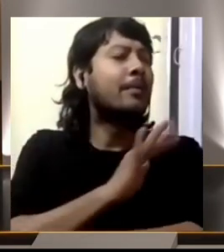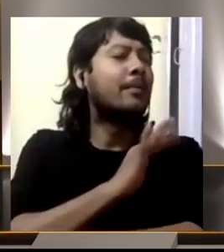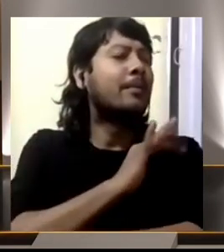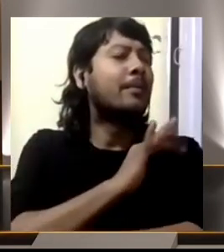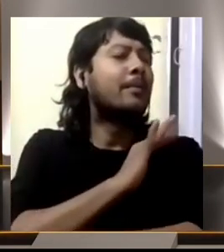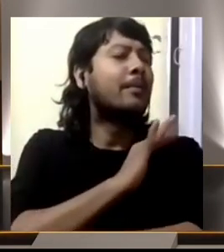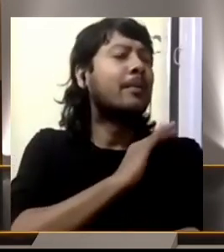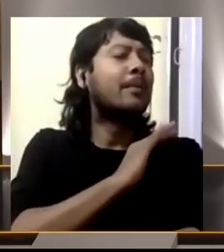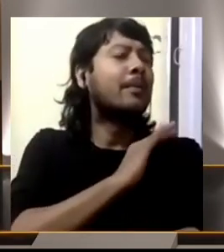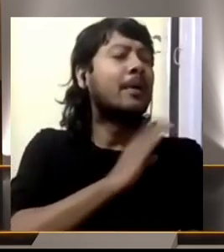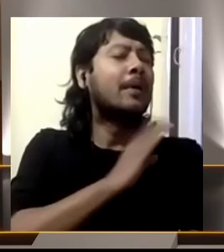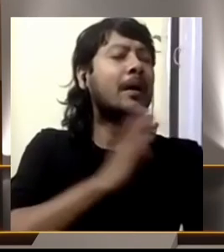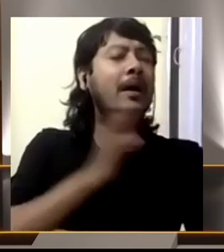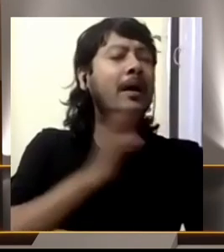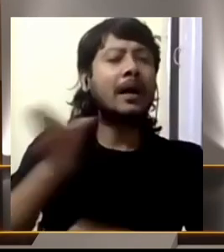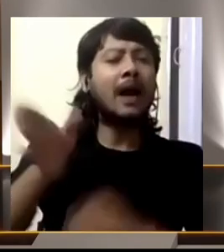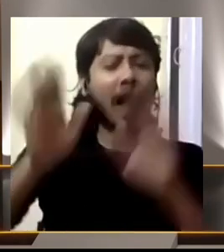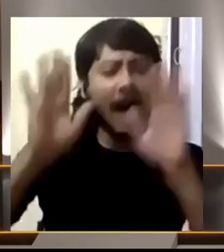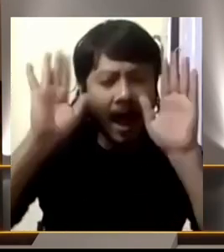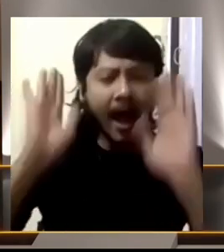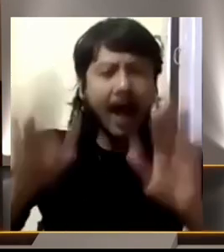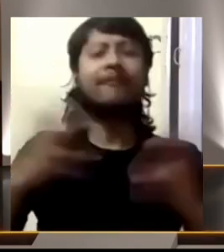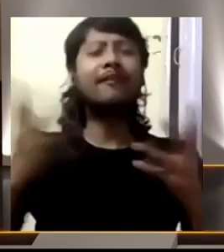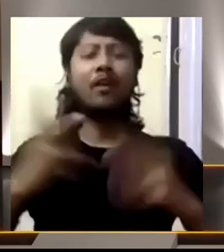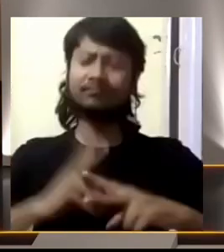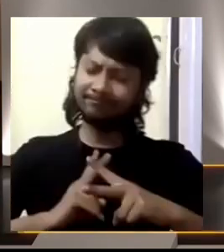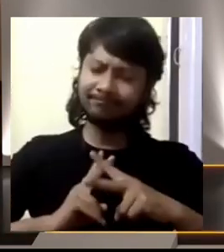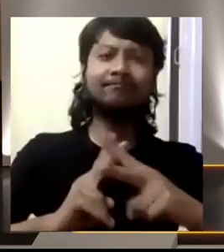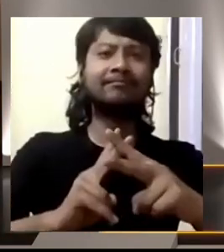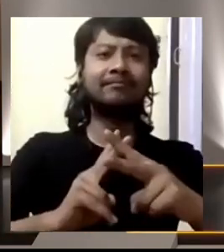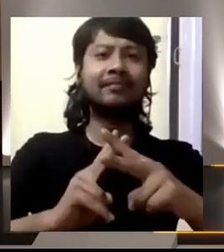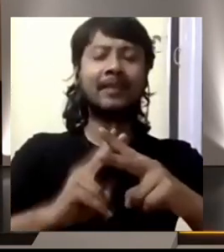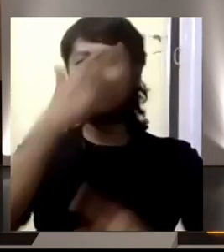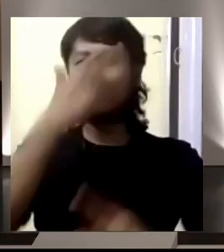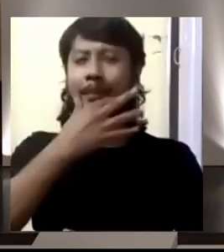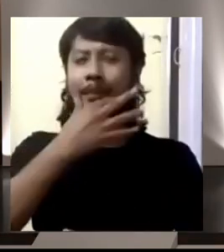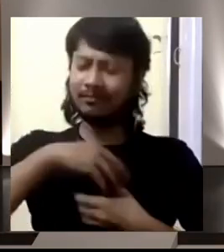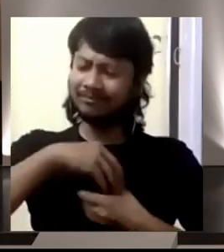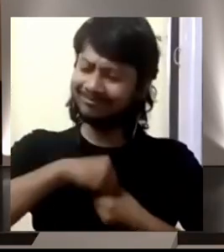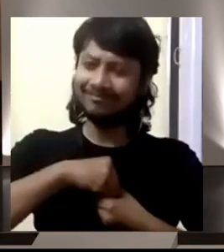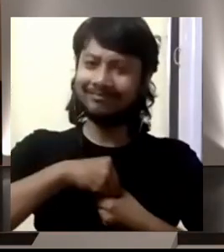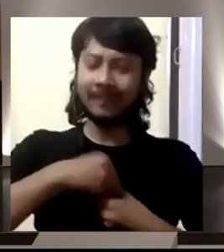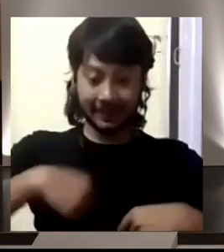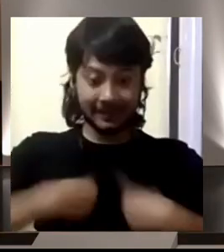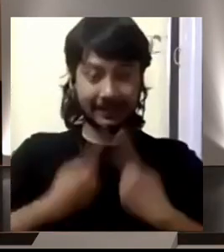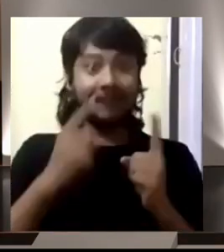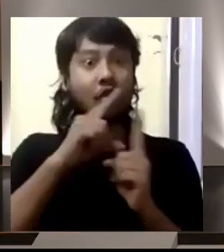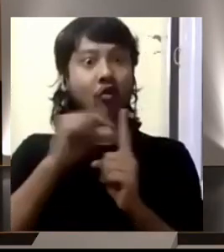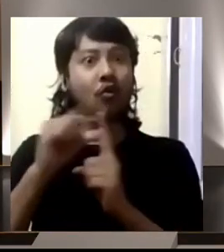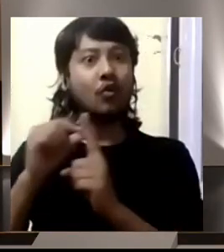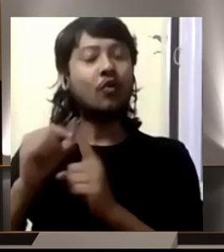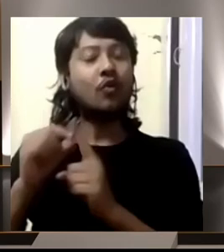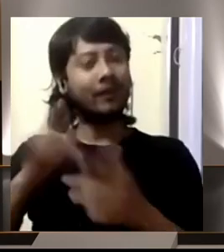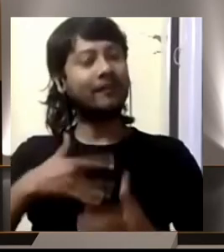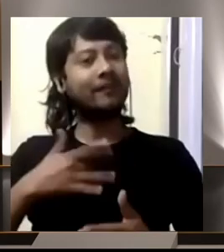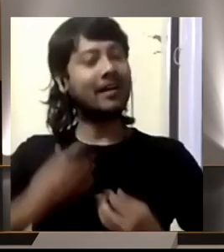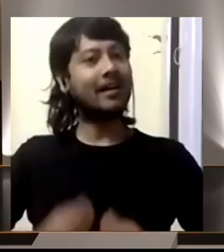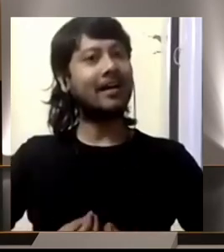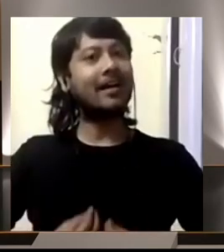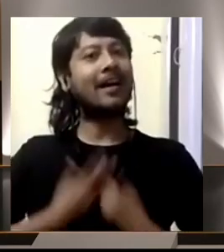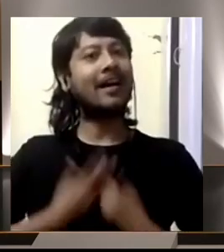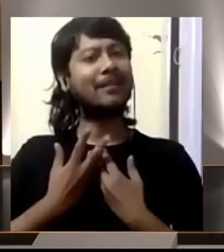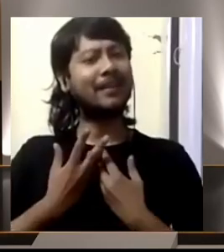the love of beauty, taking joy in our actions, connecting with others in ways where we share the gifts we